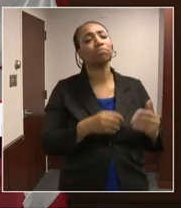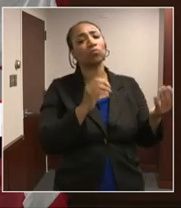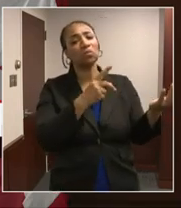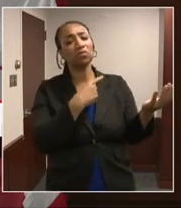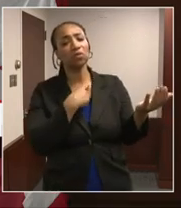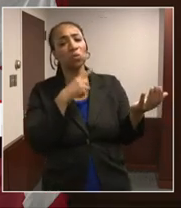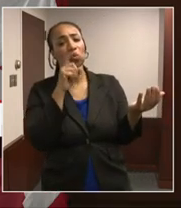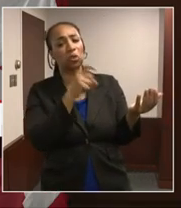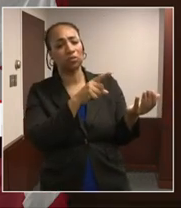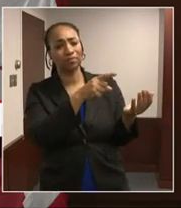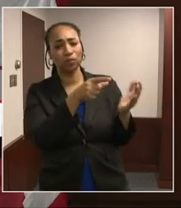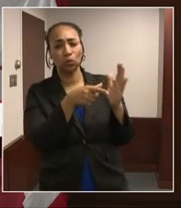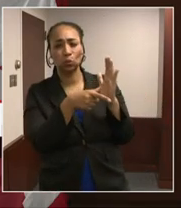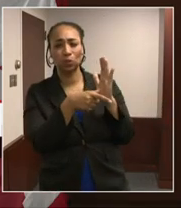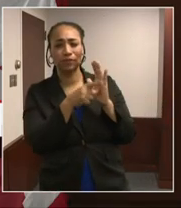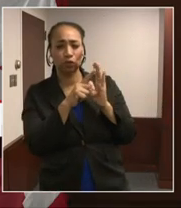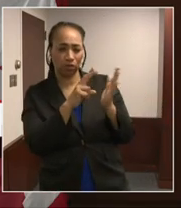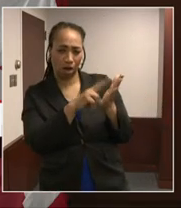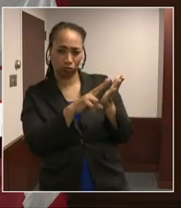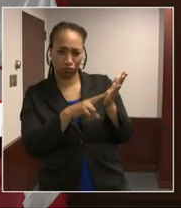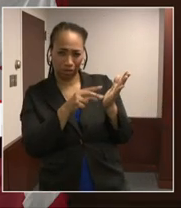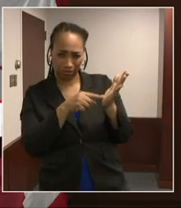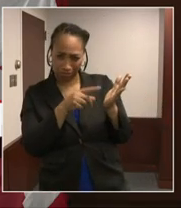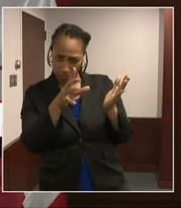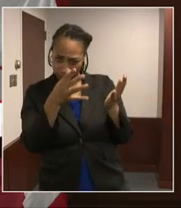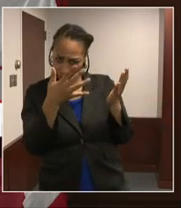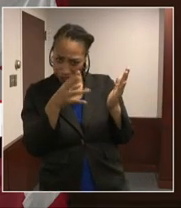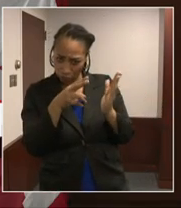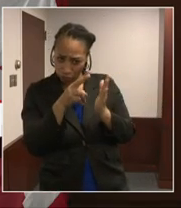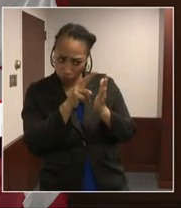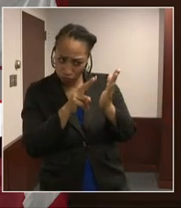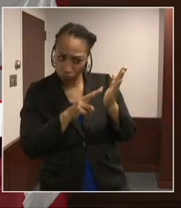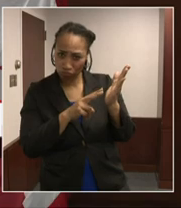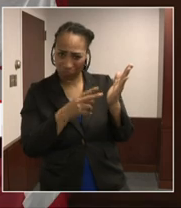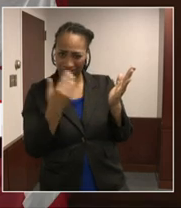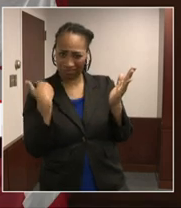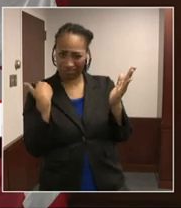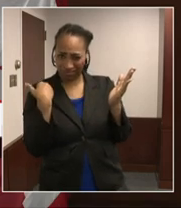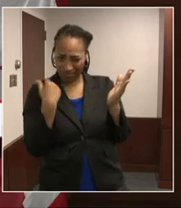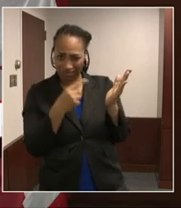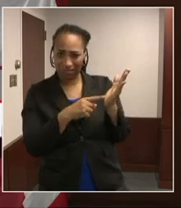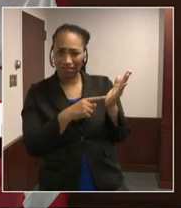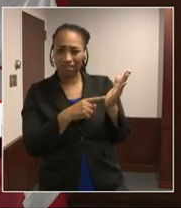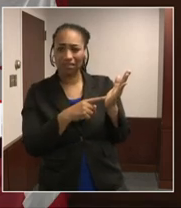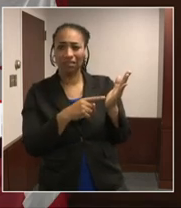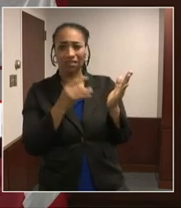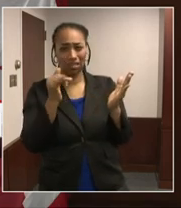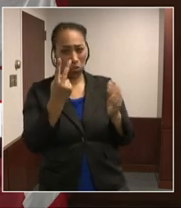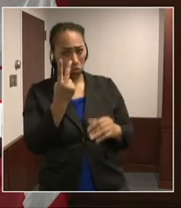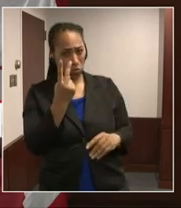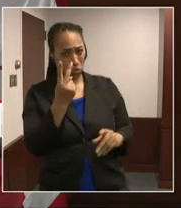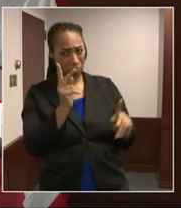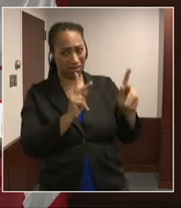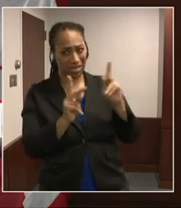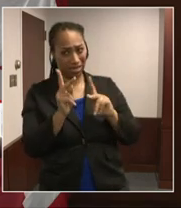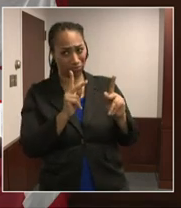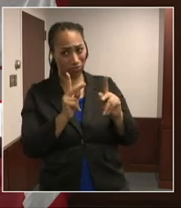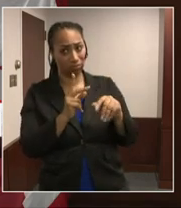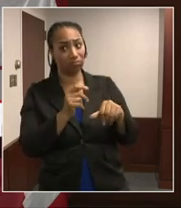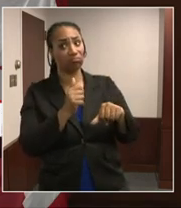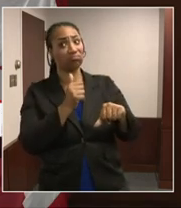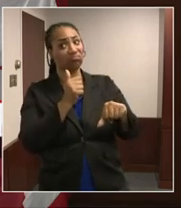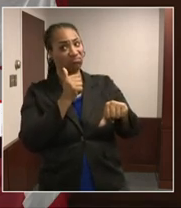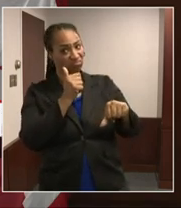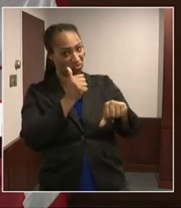the contracts already. Just with people now hearing two people accused and tied to the agency, what makes you confident in the process